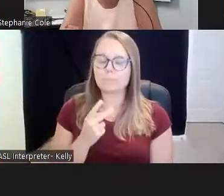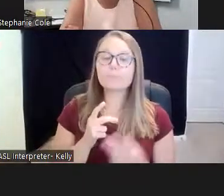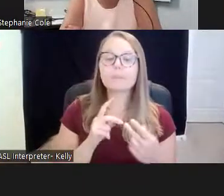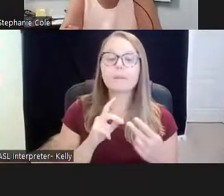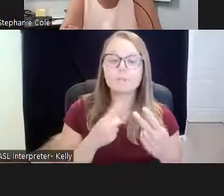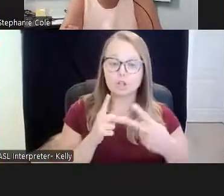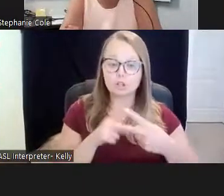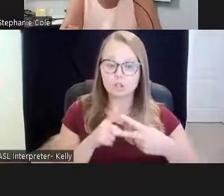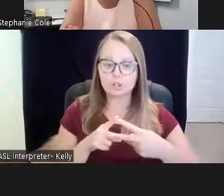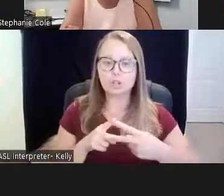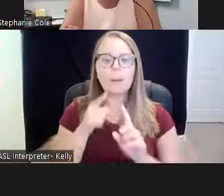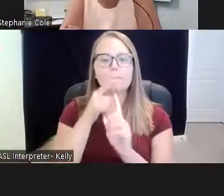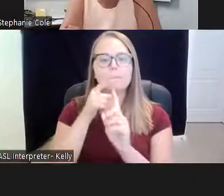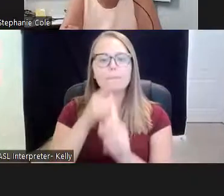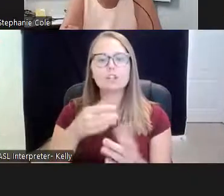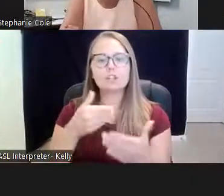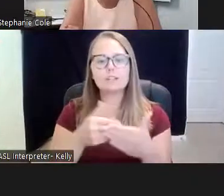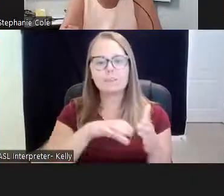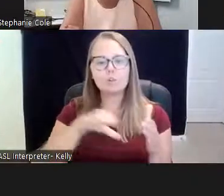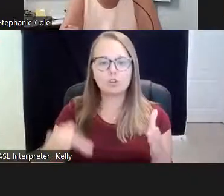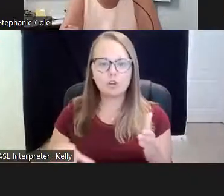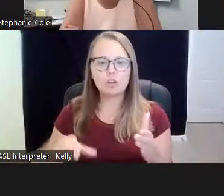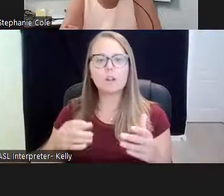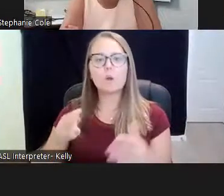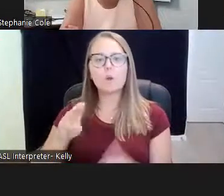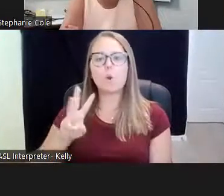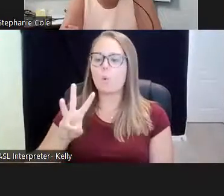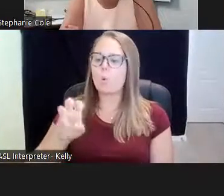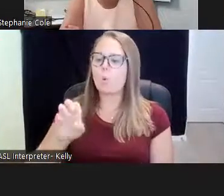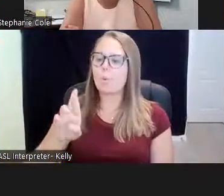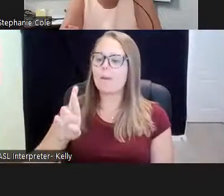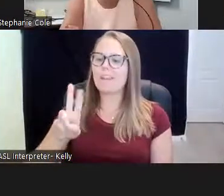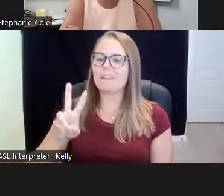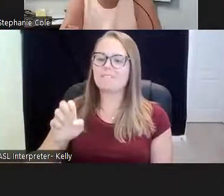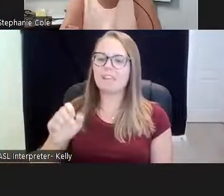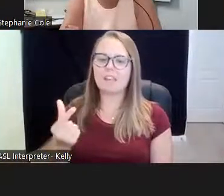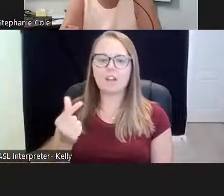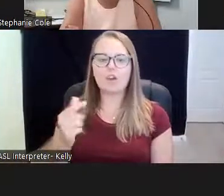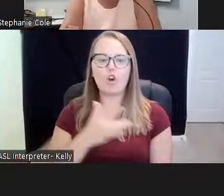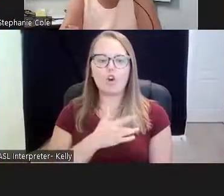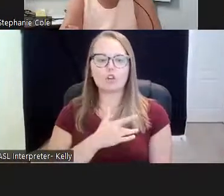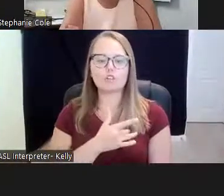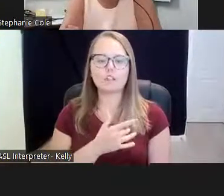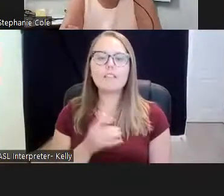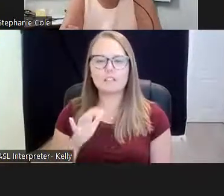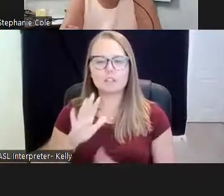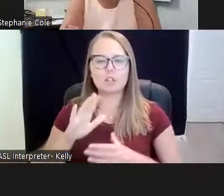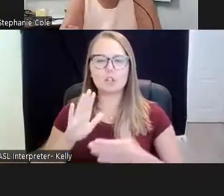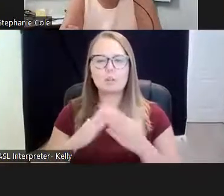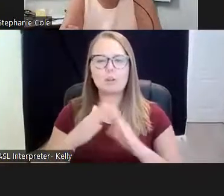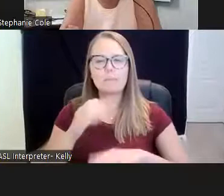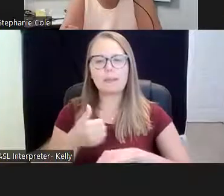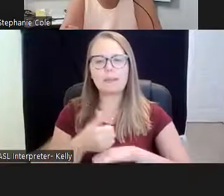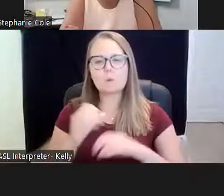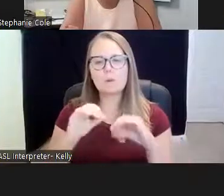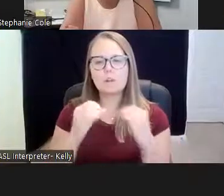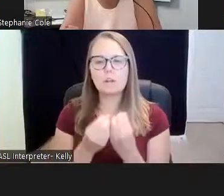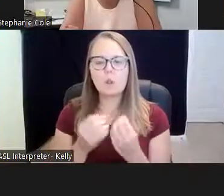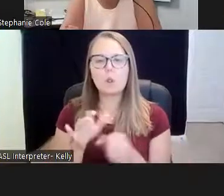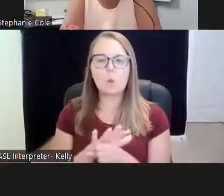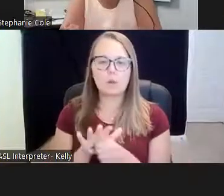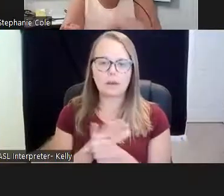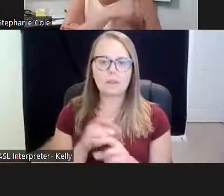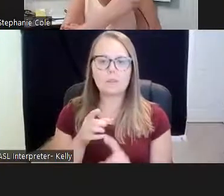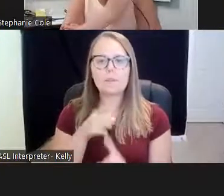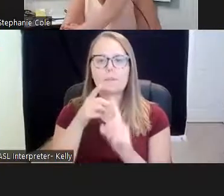is Mission Neighborhood Center Weaving Hearts. Mission Neighborhood Center is a community-based organization located in the Mission District neighborhood